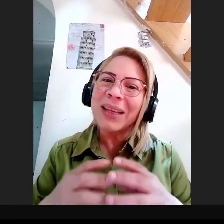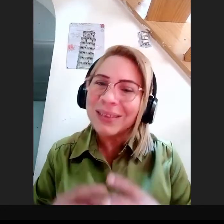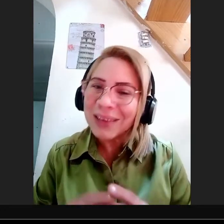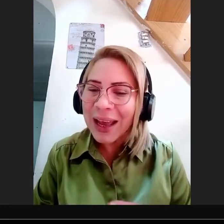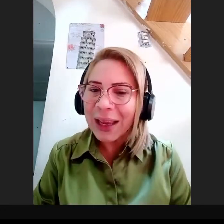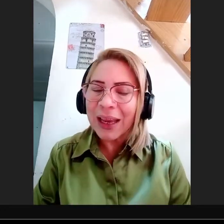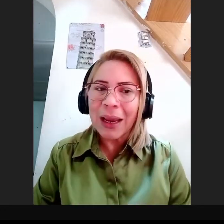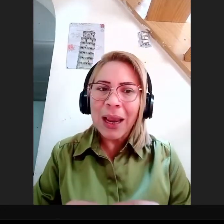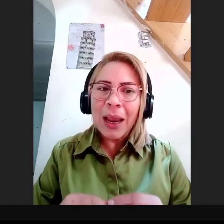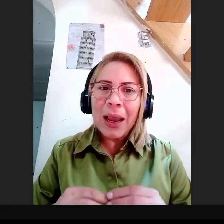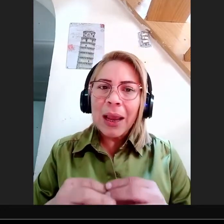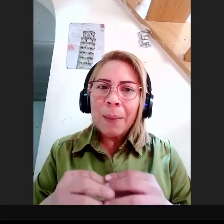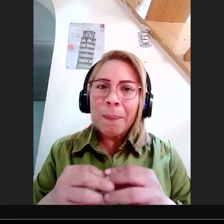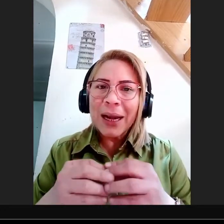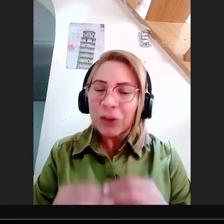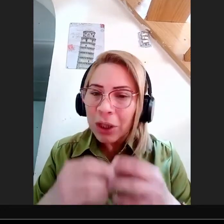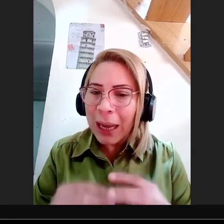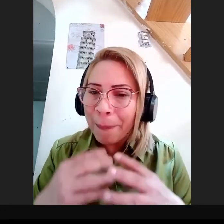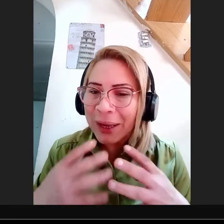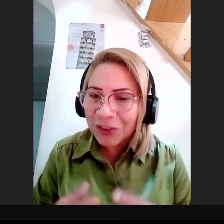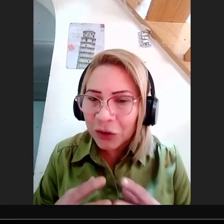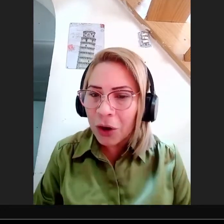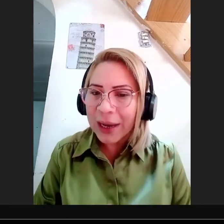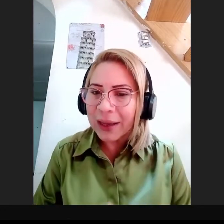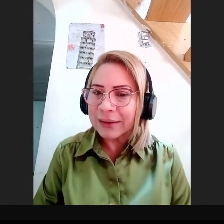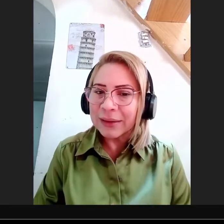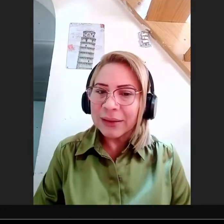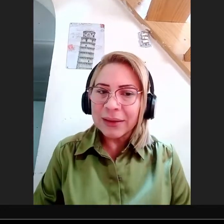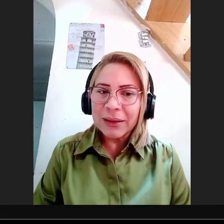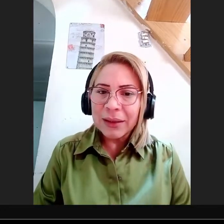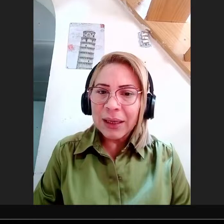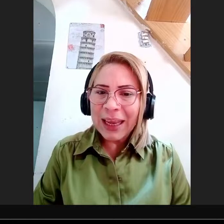not for anyone. So the message I'm trying to convey here